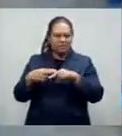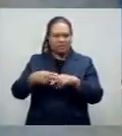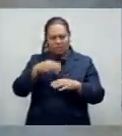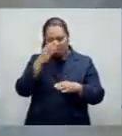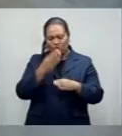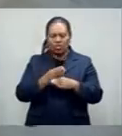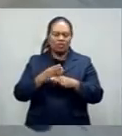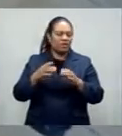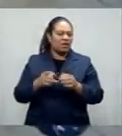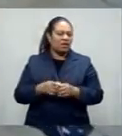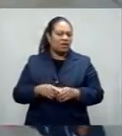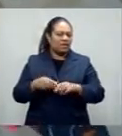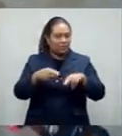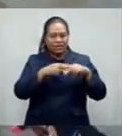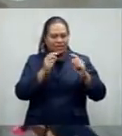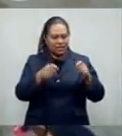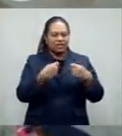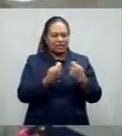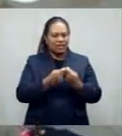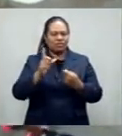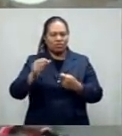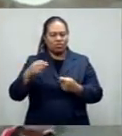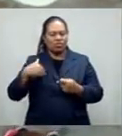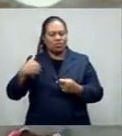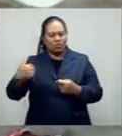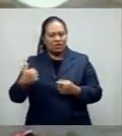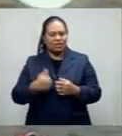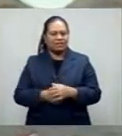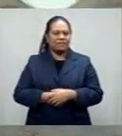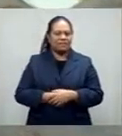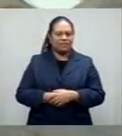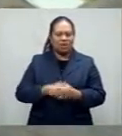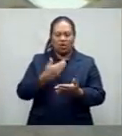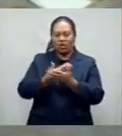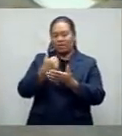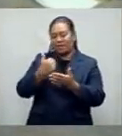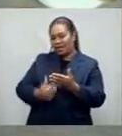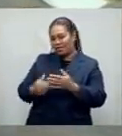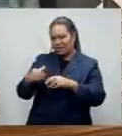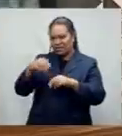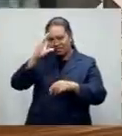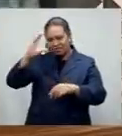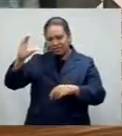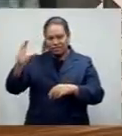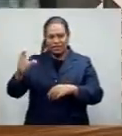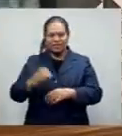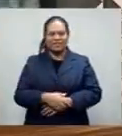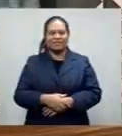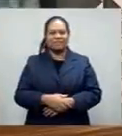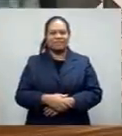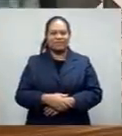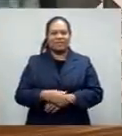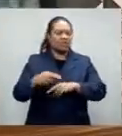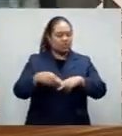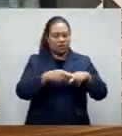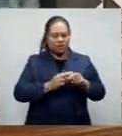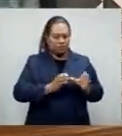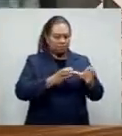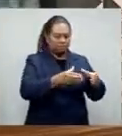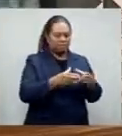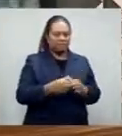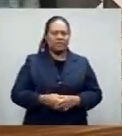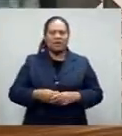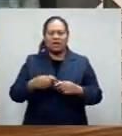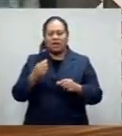in the forefront of their mind of what they've got to go and do on behalf of the country as well. Fiji is pooled with Great